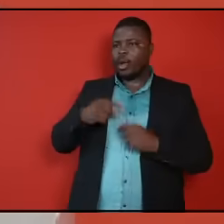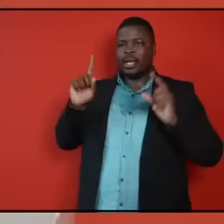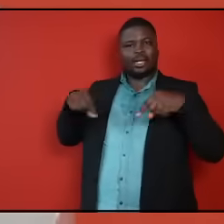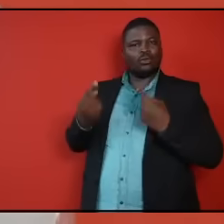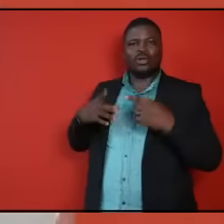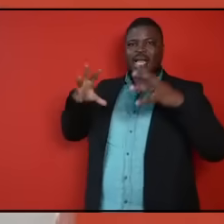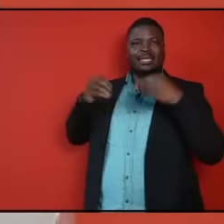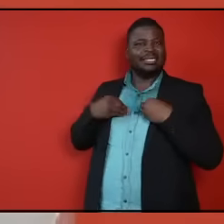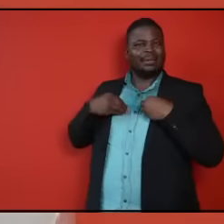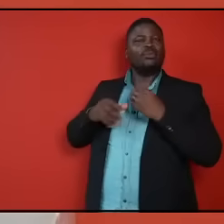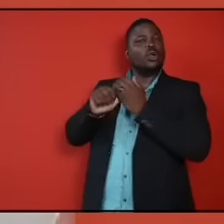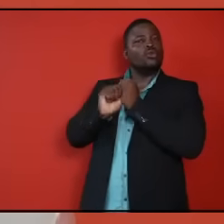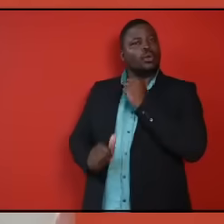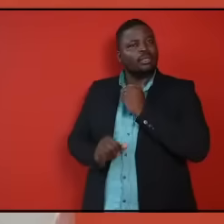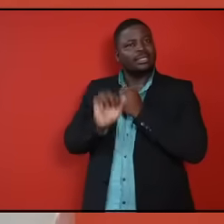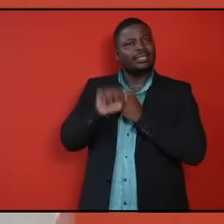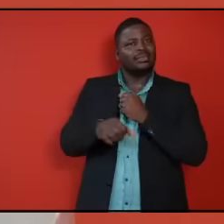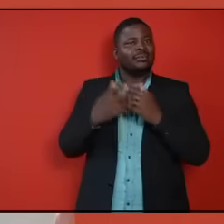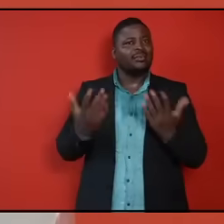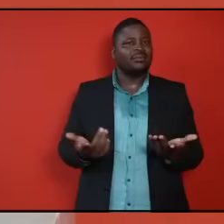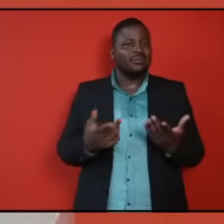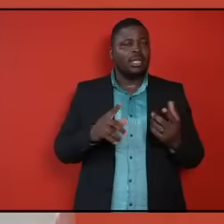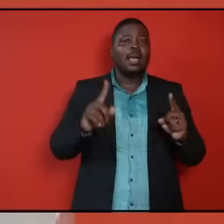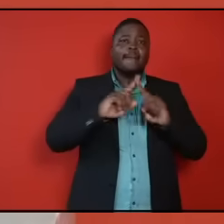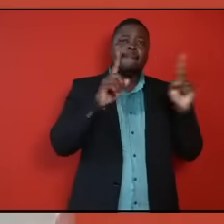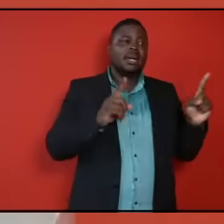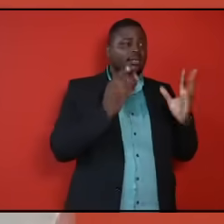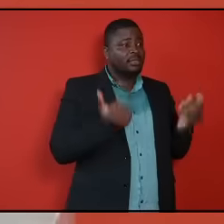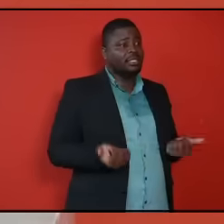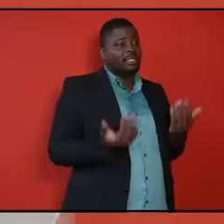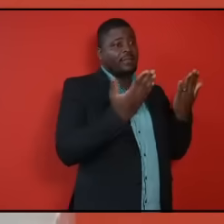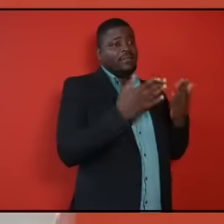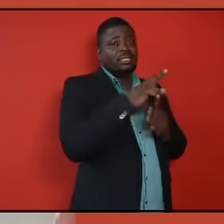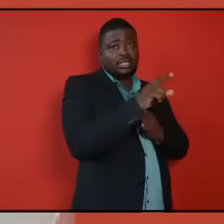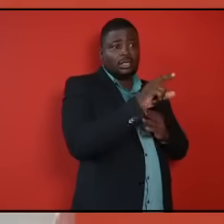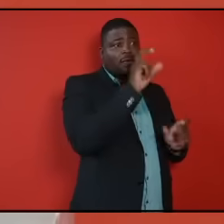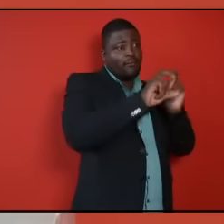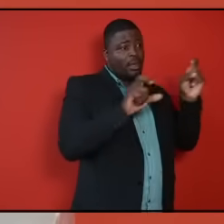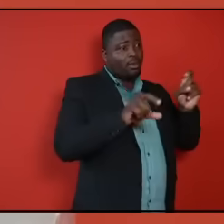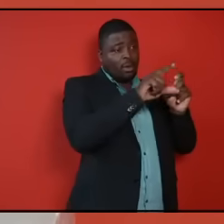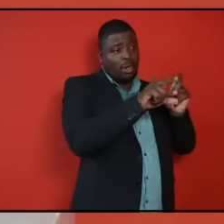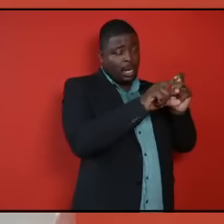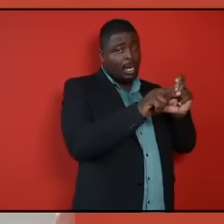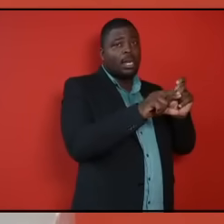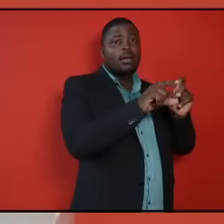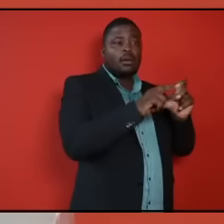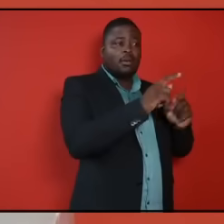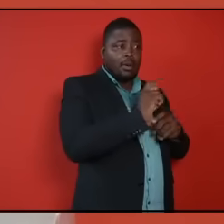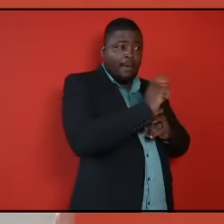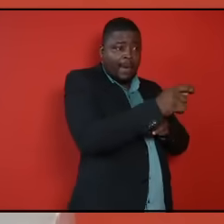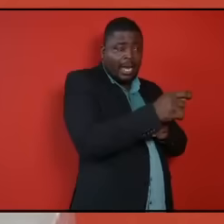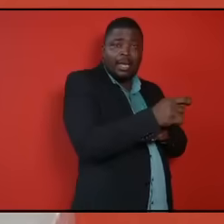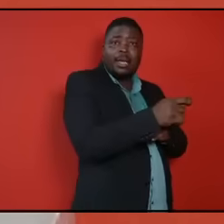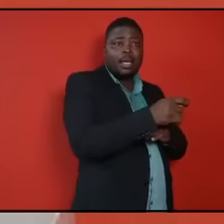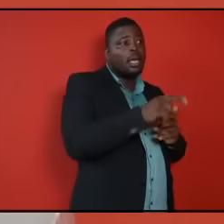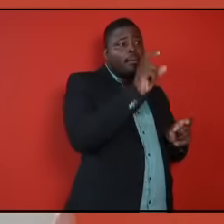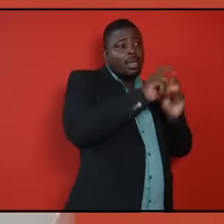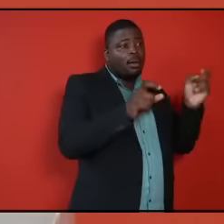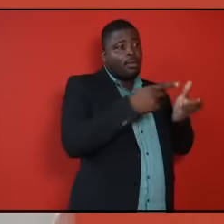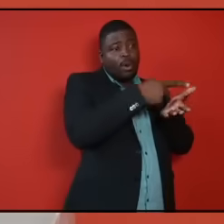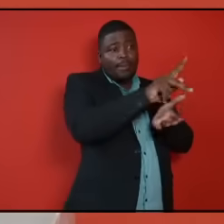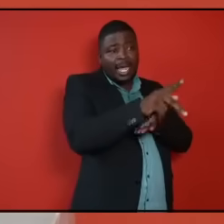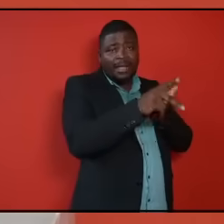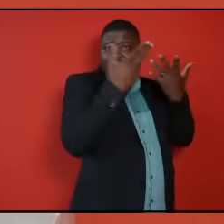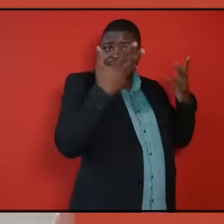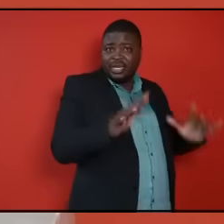What? Here is a service of people who are paid. And they are going to be paid for the rest of their life. Even